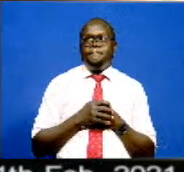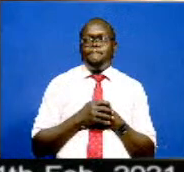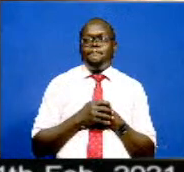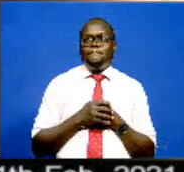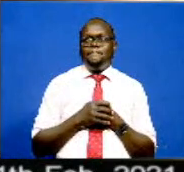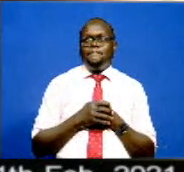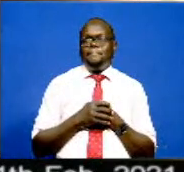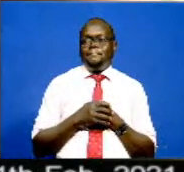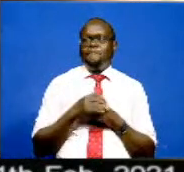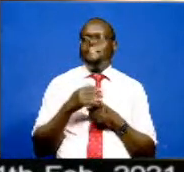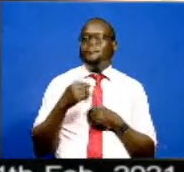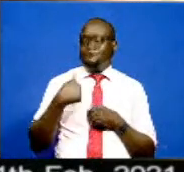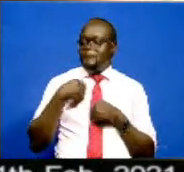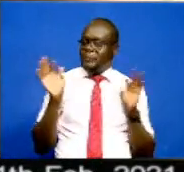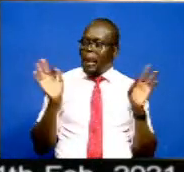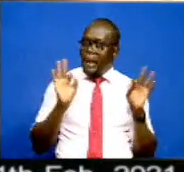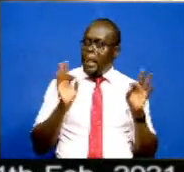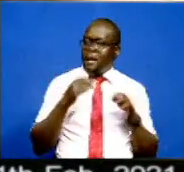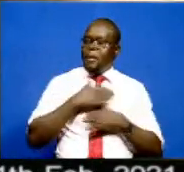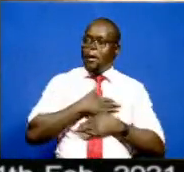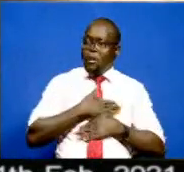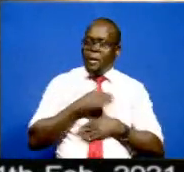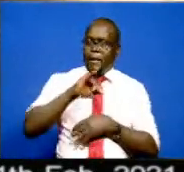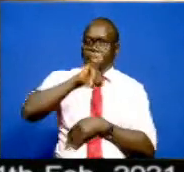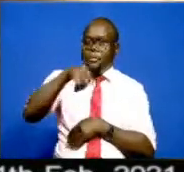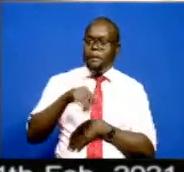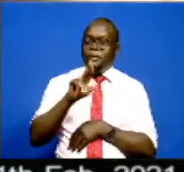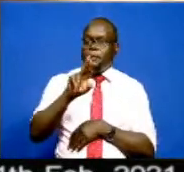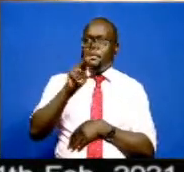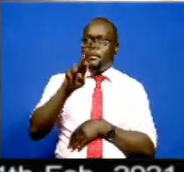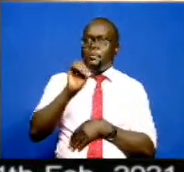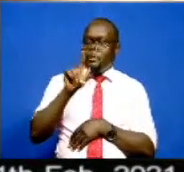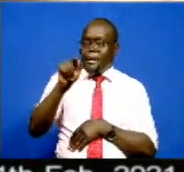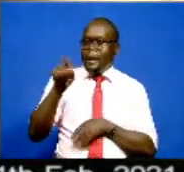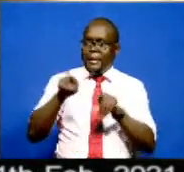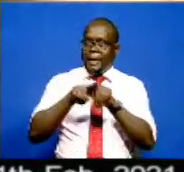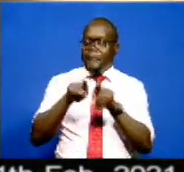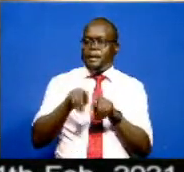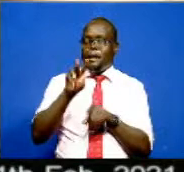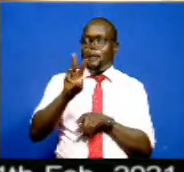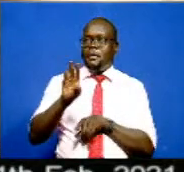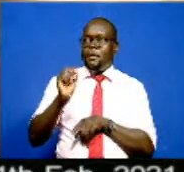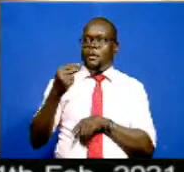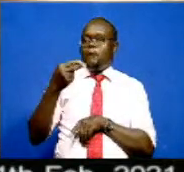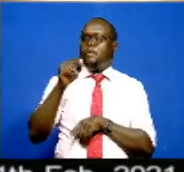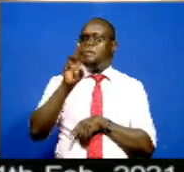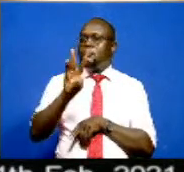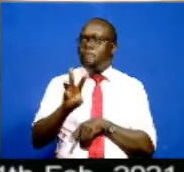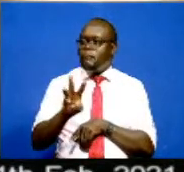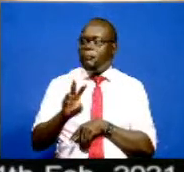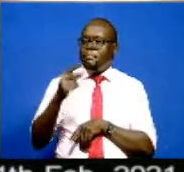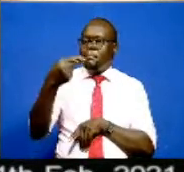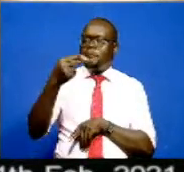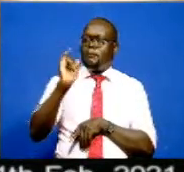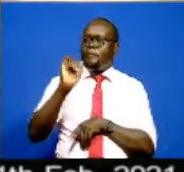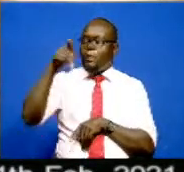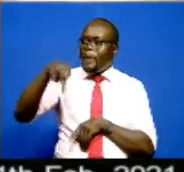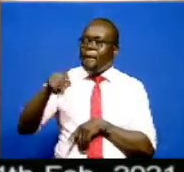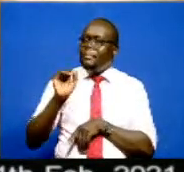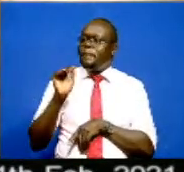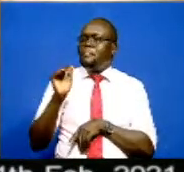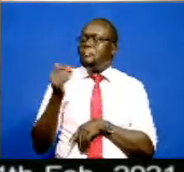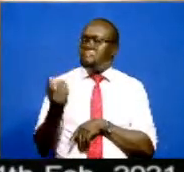The Speaker, I'm surprised that the Honorable Junet, as a whip from the NASA side, is raising issues. They're the same